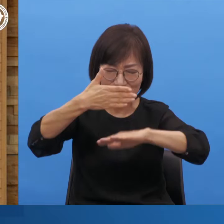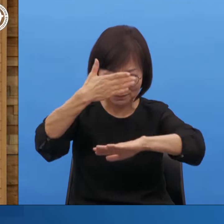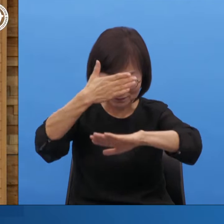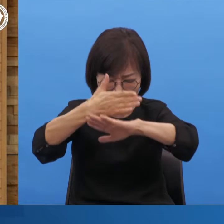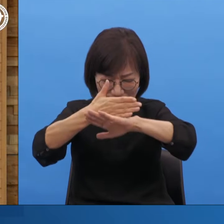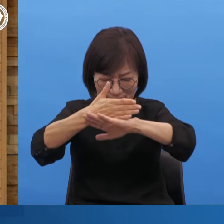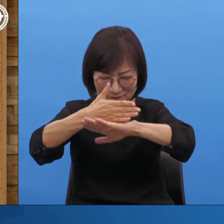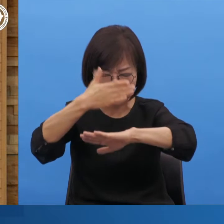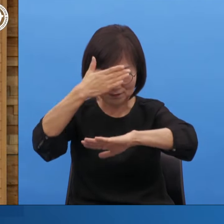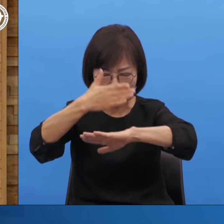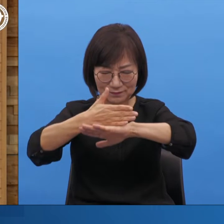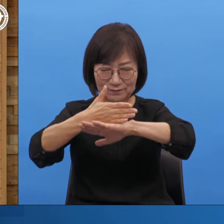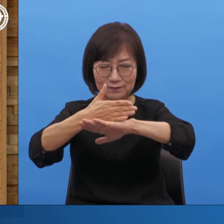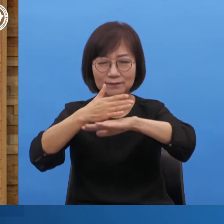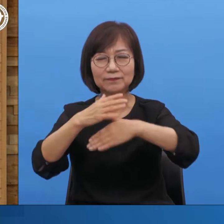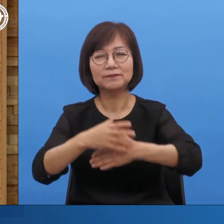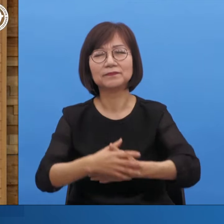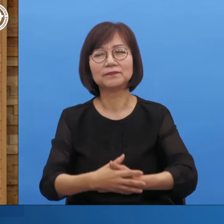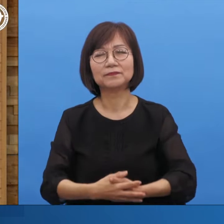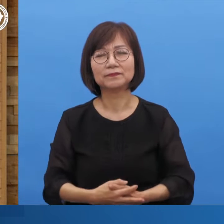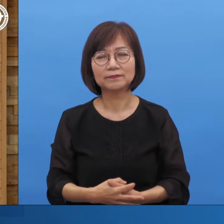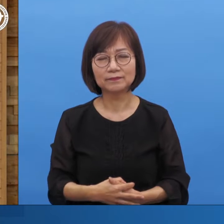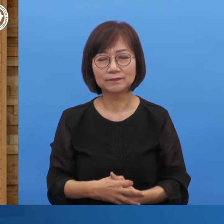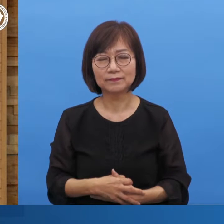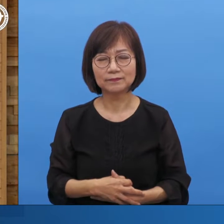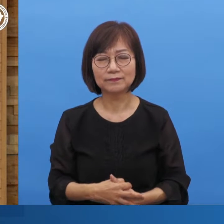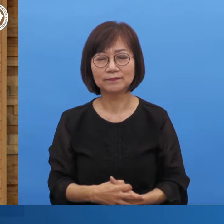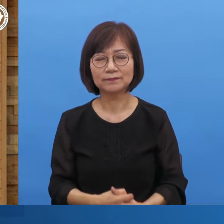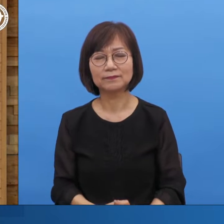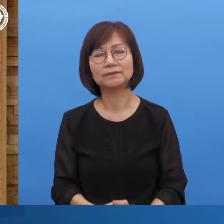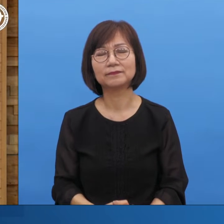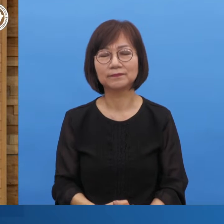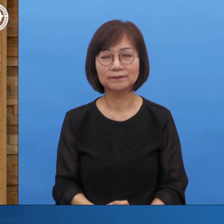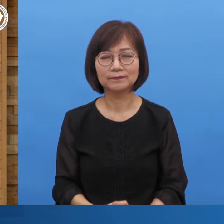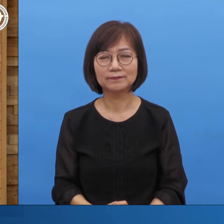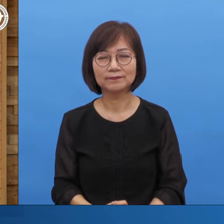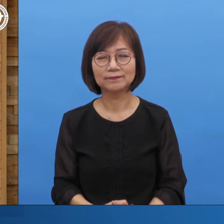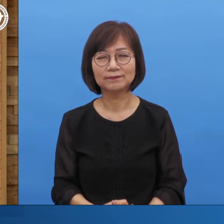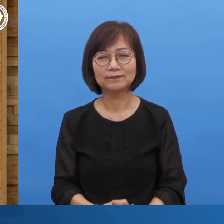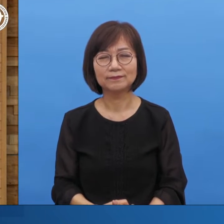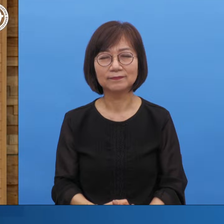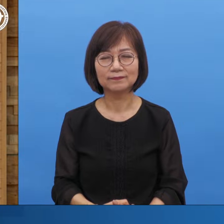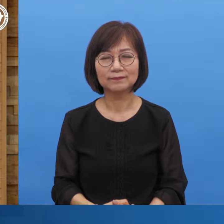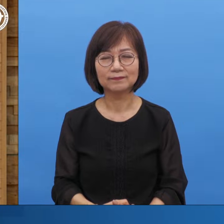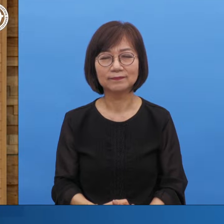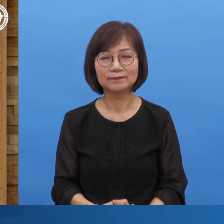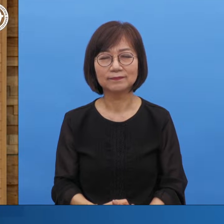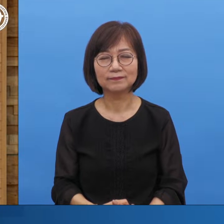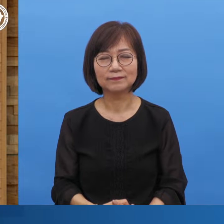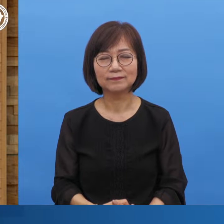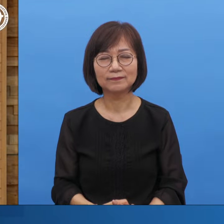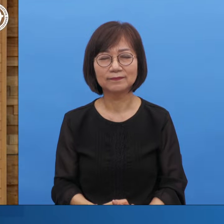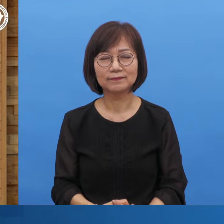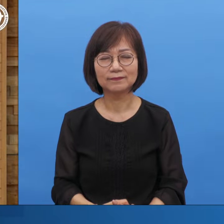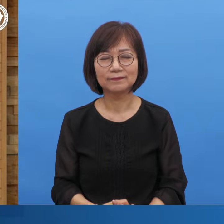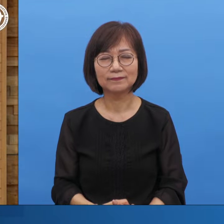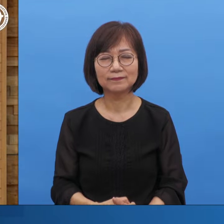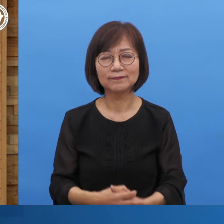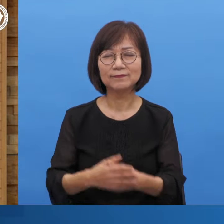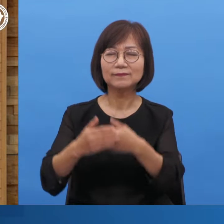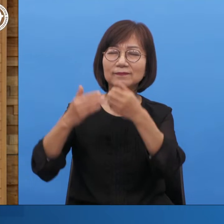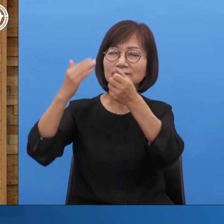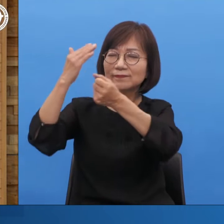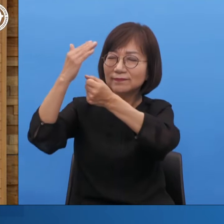world have gathered to offer you your worship. We sincerely thank you for giving us this blessing of worship today.